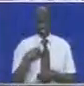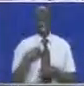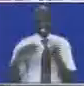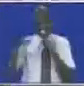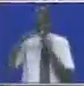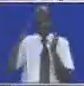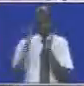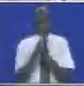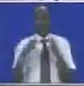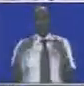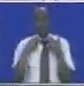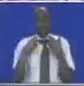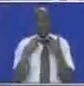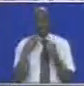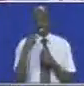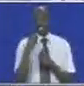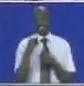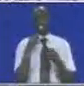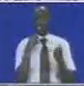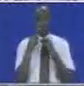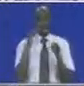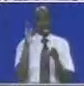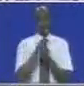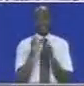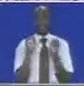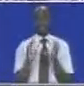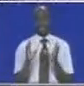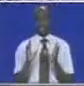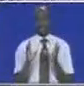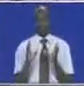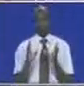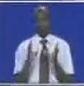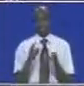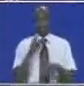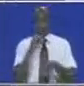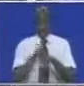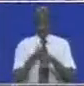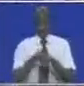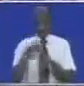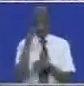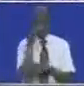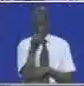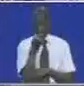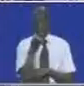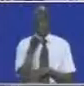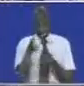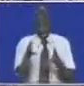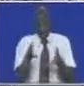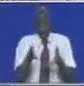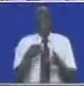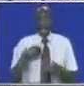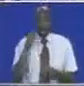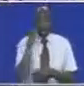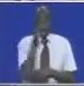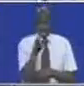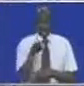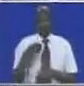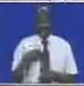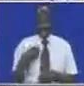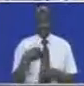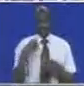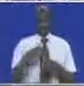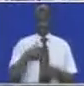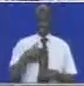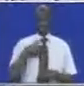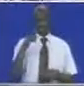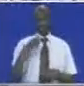with the colonialists in the early 1930s. And so when we went to where we are now, there was a kind of a feeling